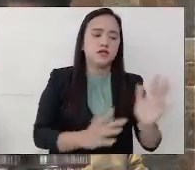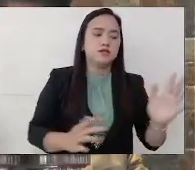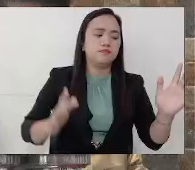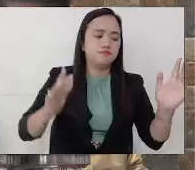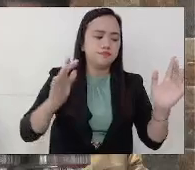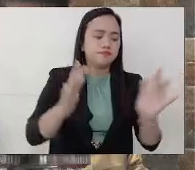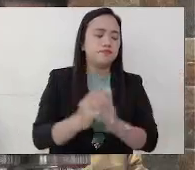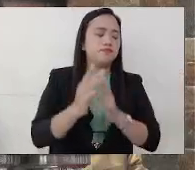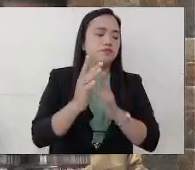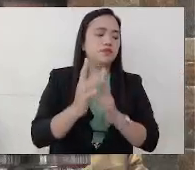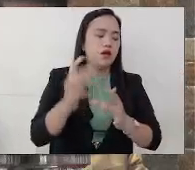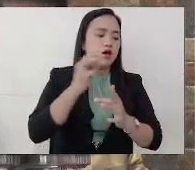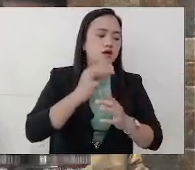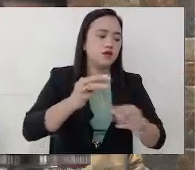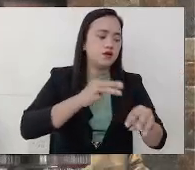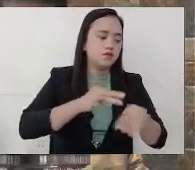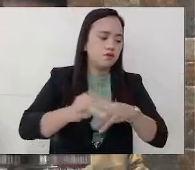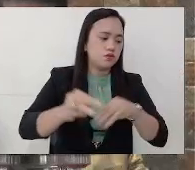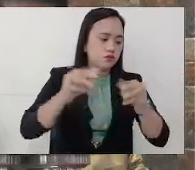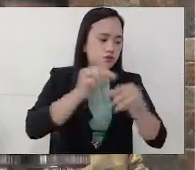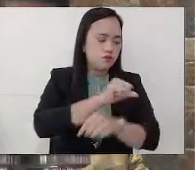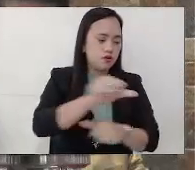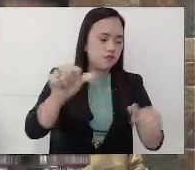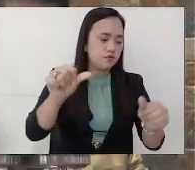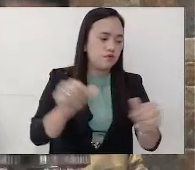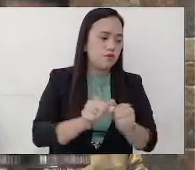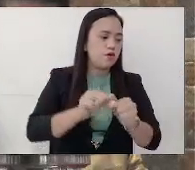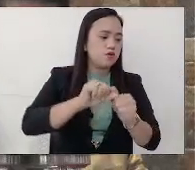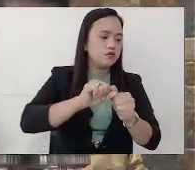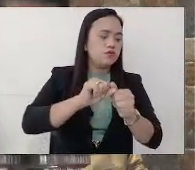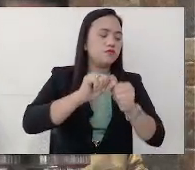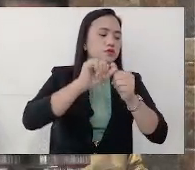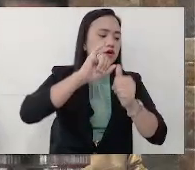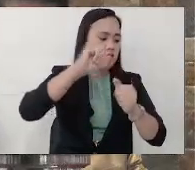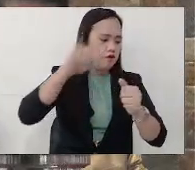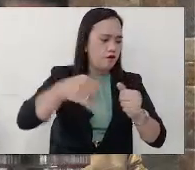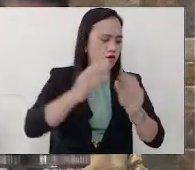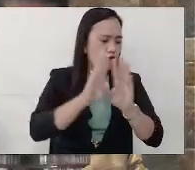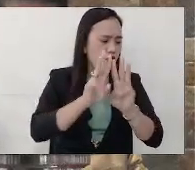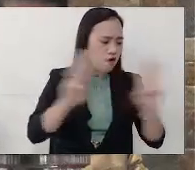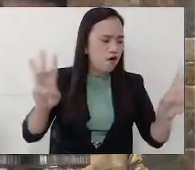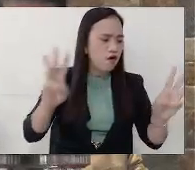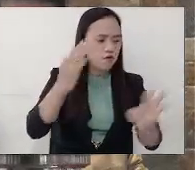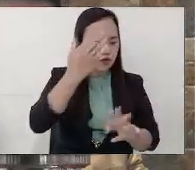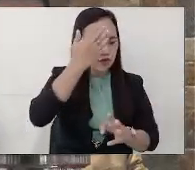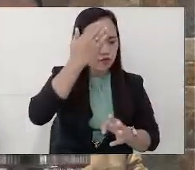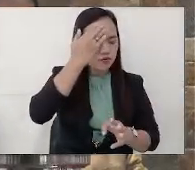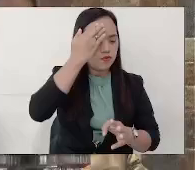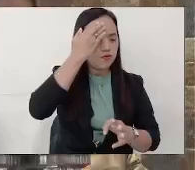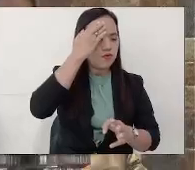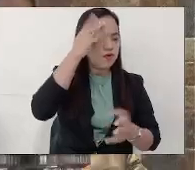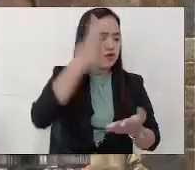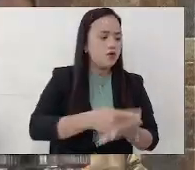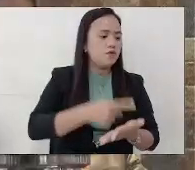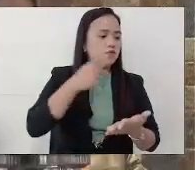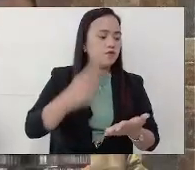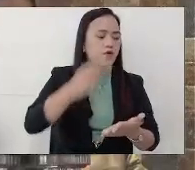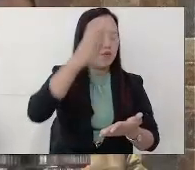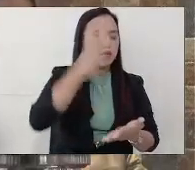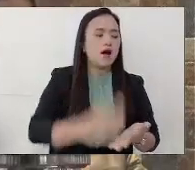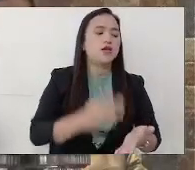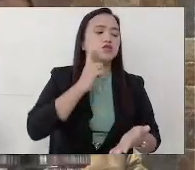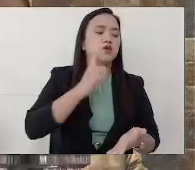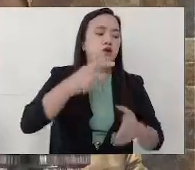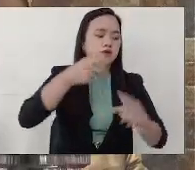he. They march around the walls of Jericho. They knew that they would